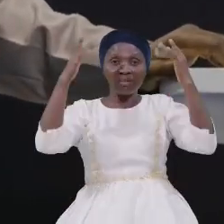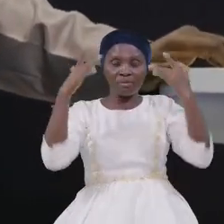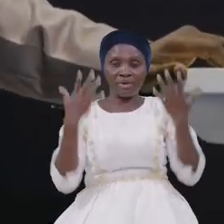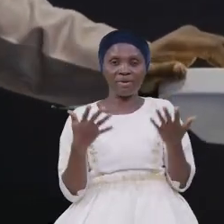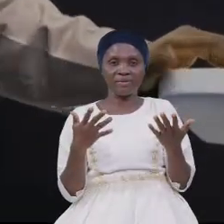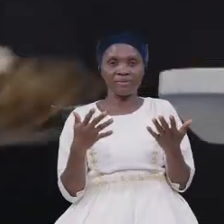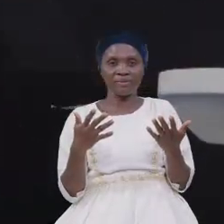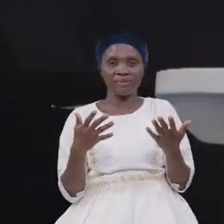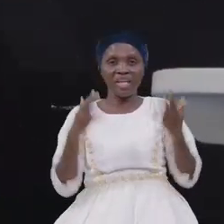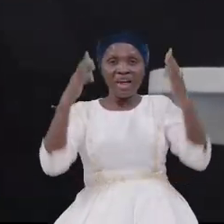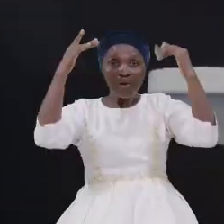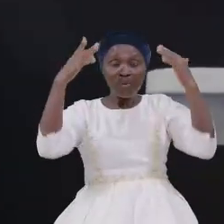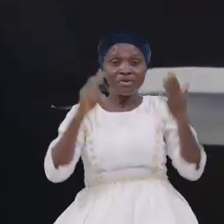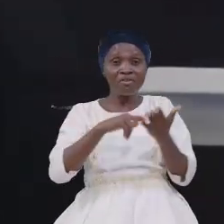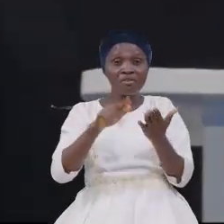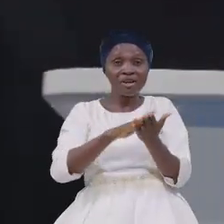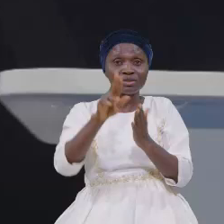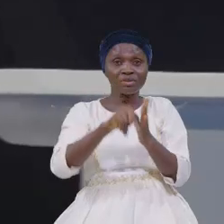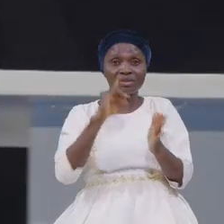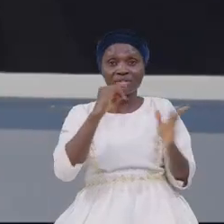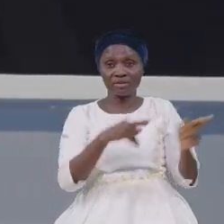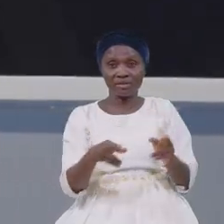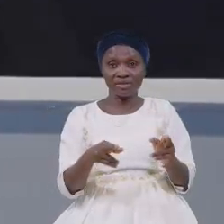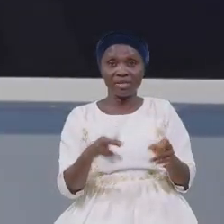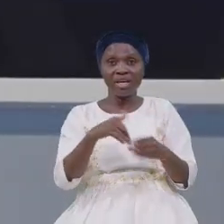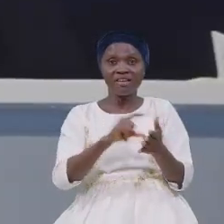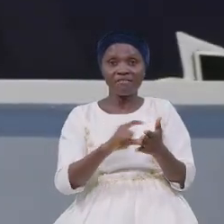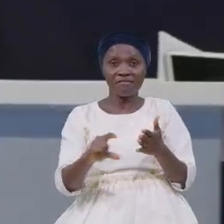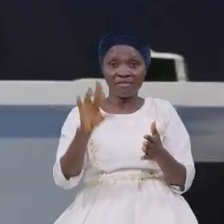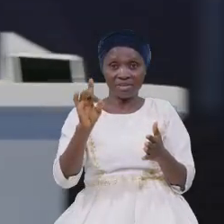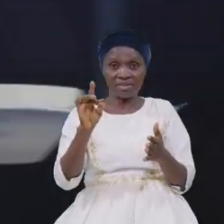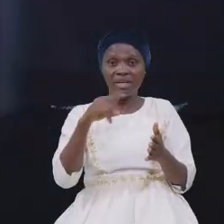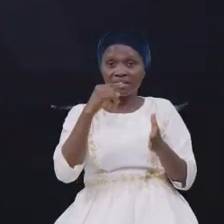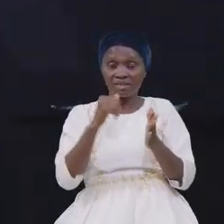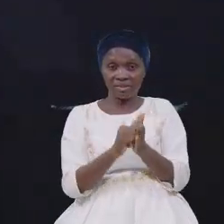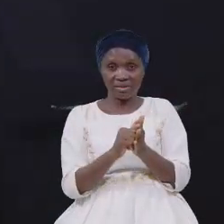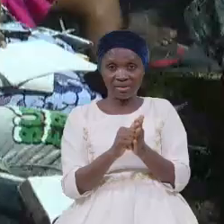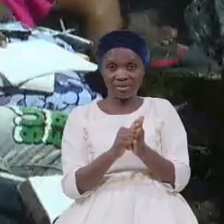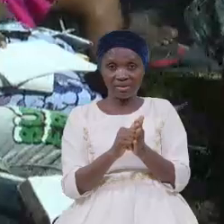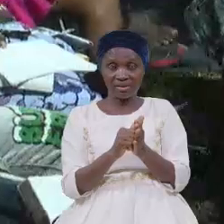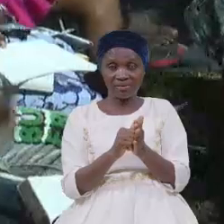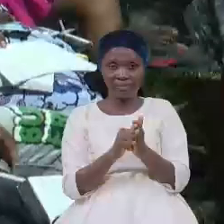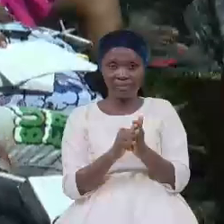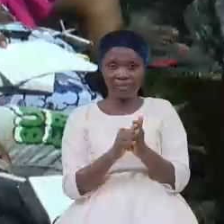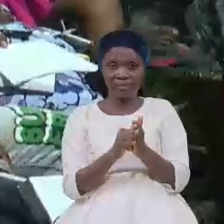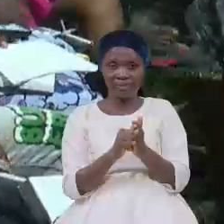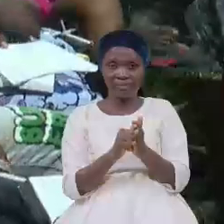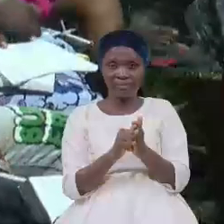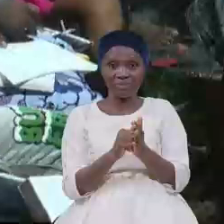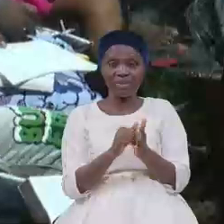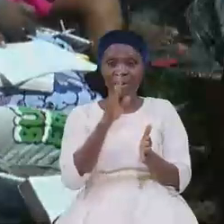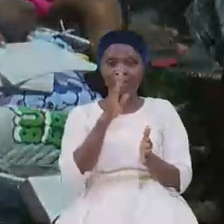is ready for. Look at verse 8. In verse 8, it says, be ye